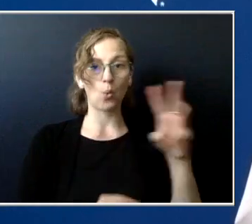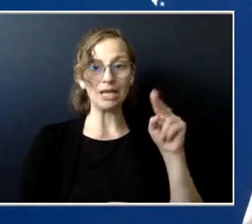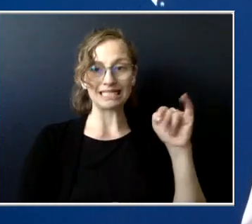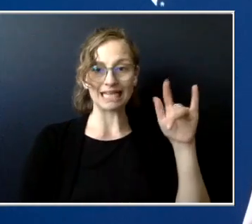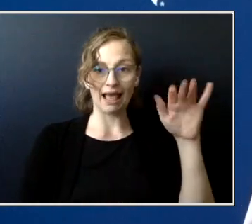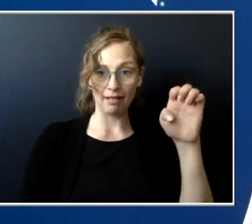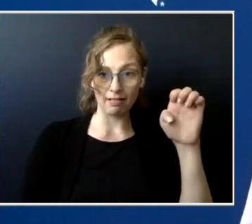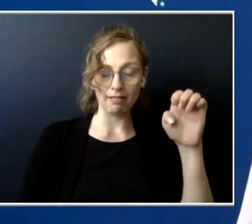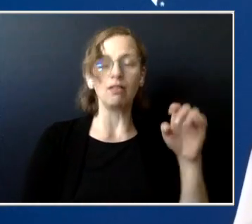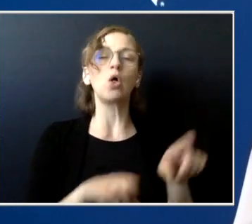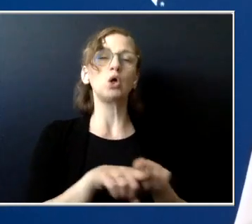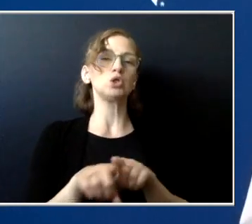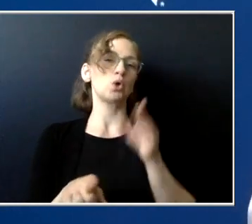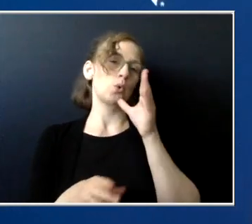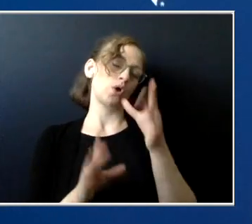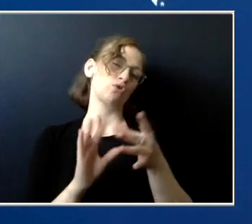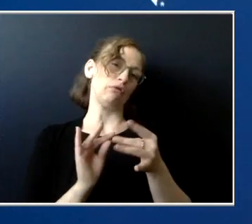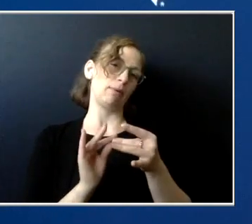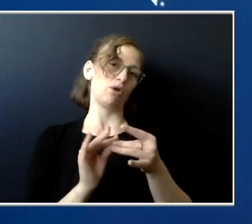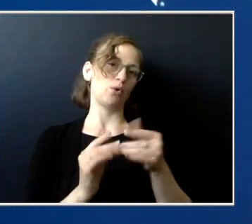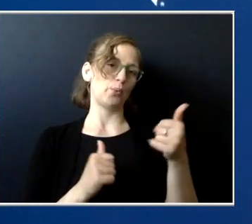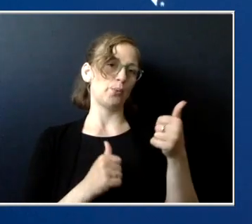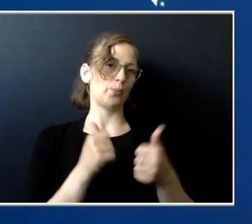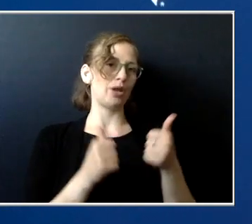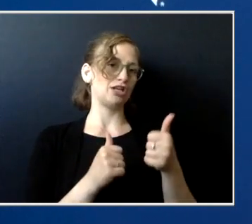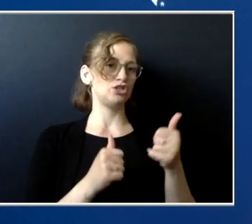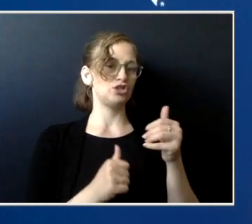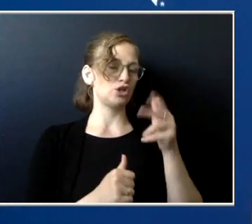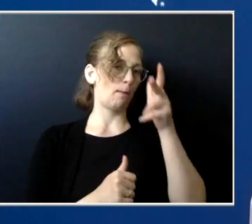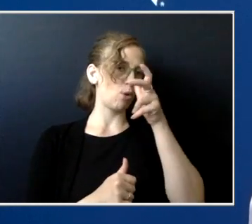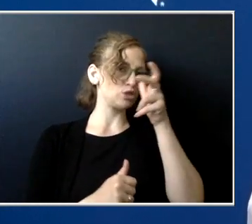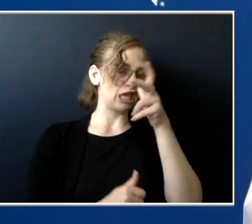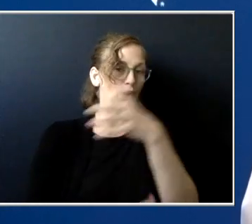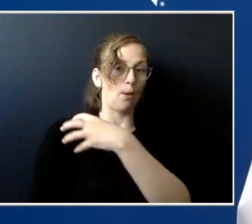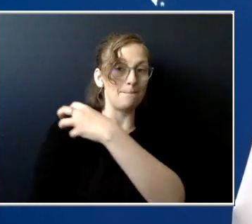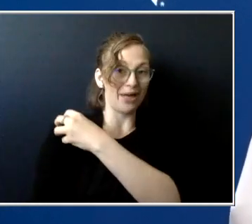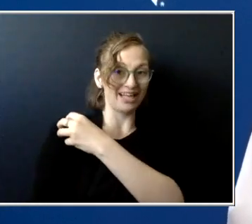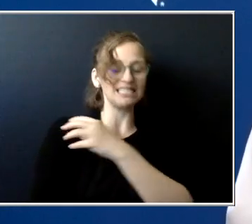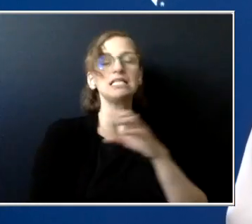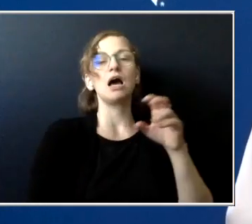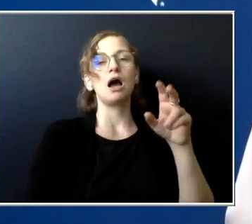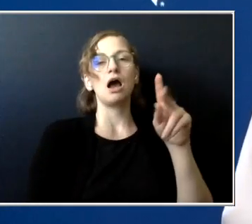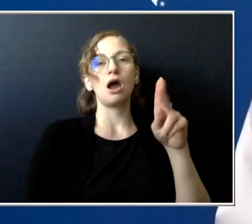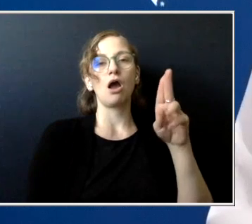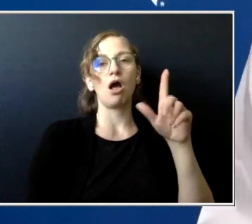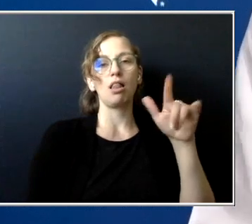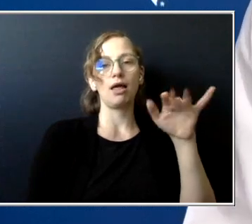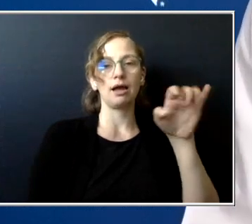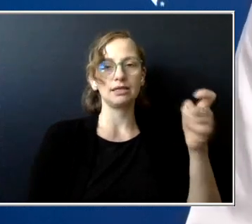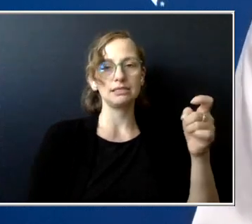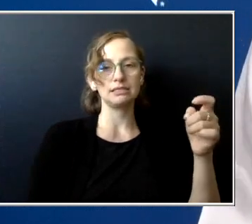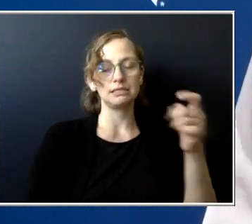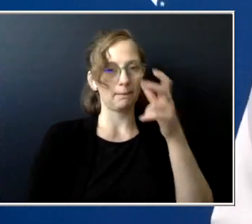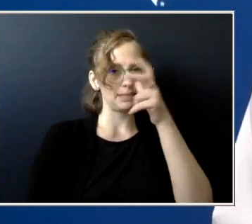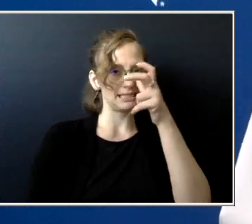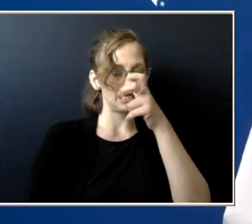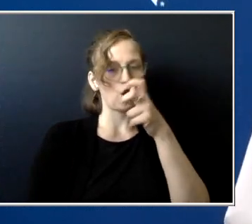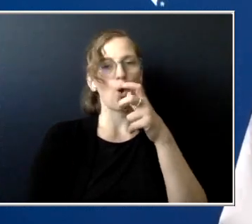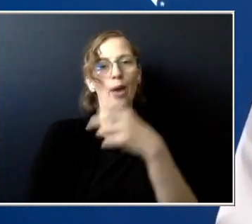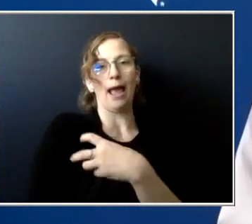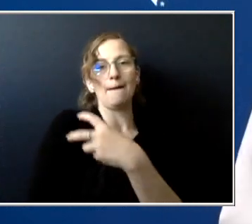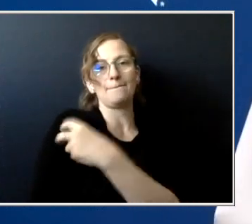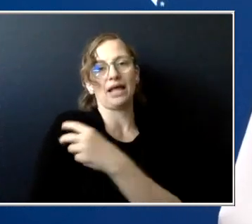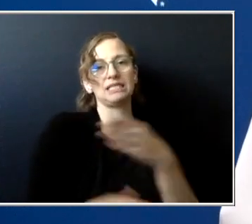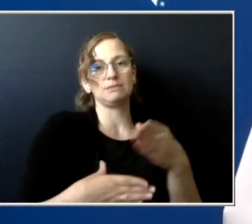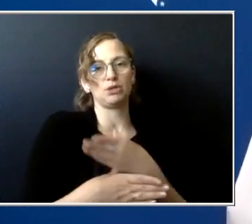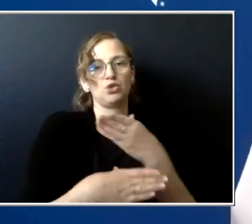about what is the mosquito that bites. That is the Culex mosquito. It does bite between from dusk to dawn, and definitely so in